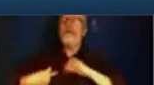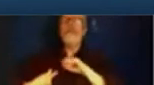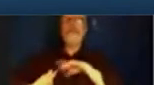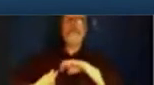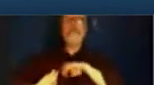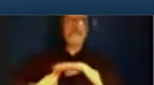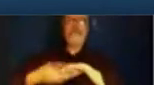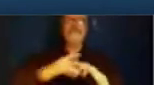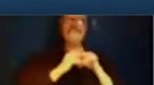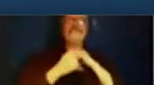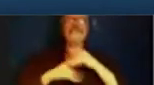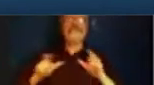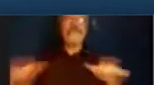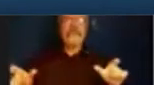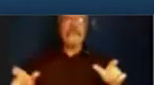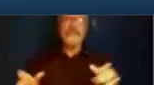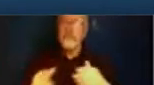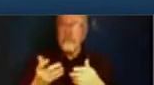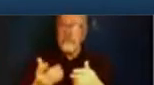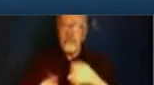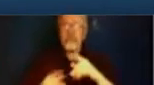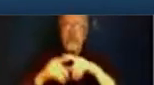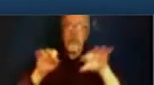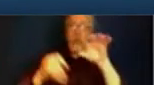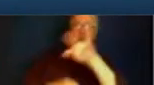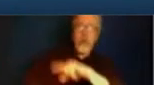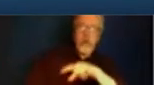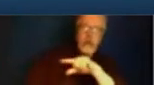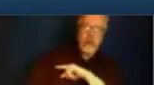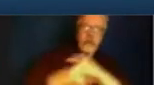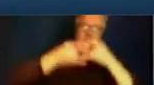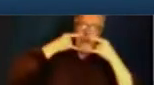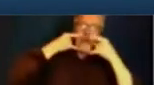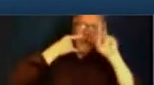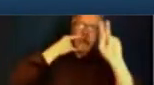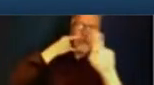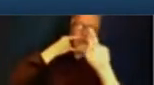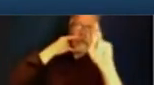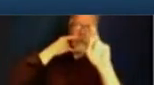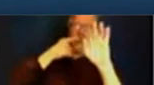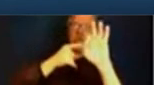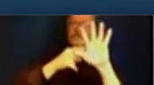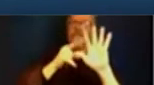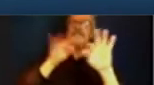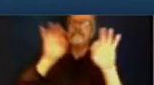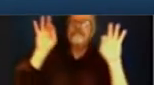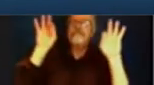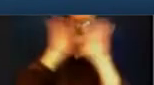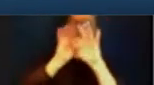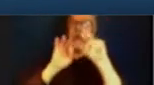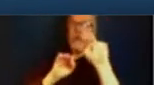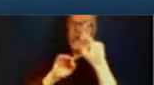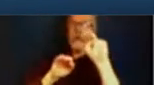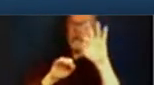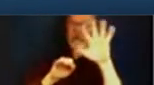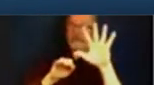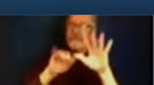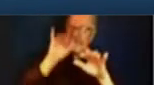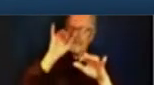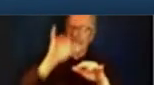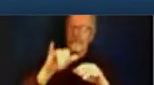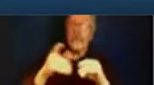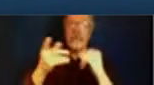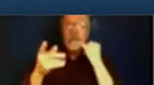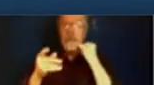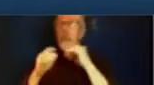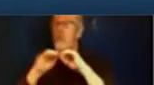mask and avoid, you know, to the degree you can, avoid being around immunocompromised people. If you are